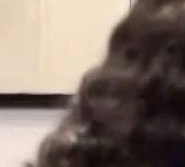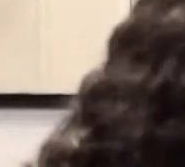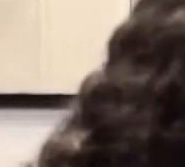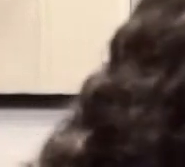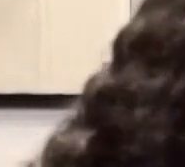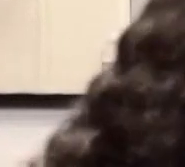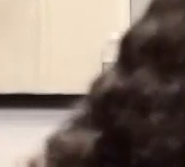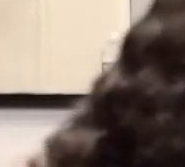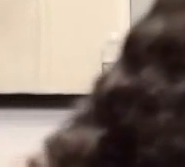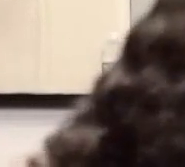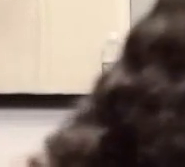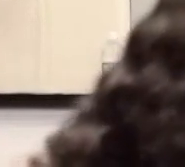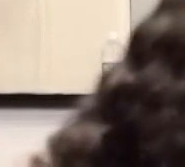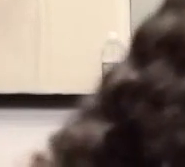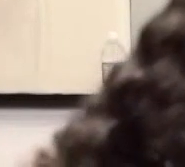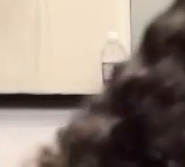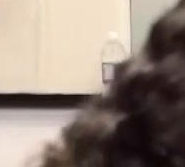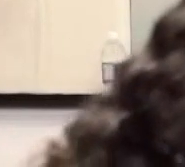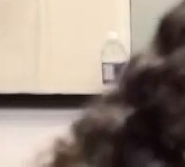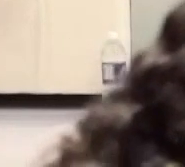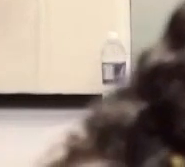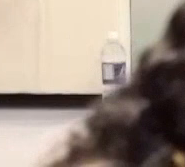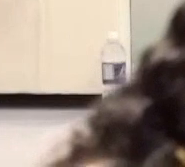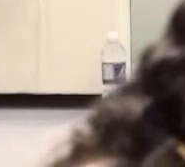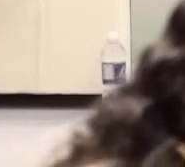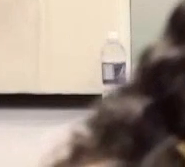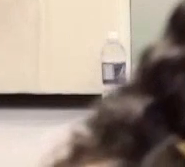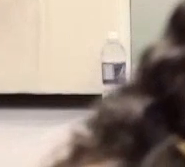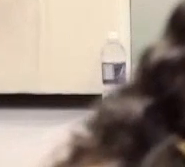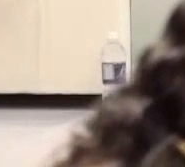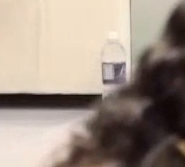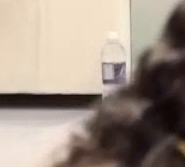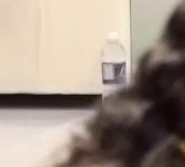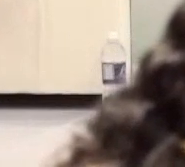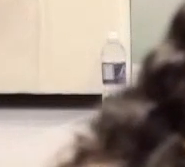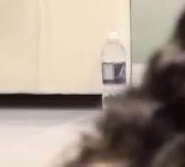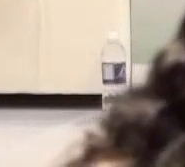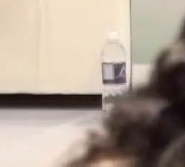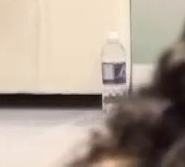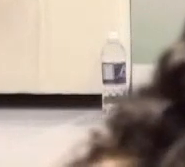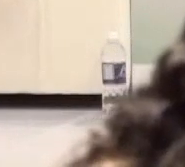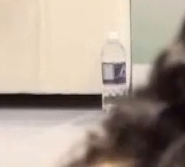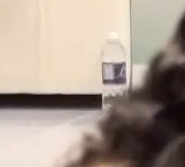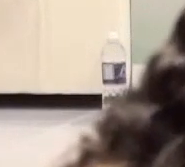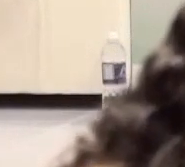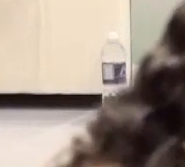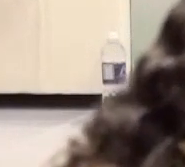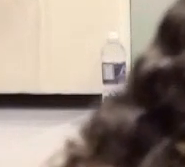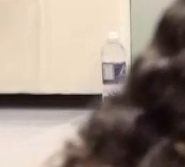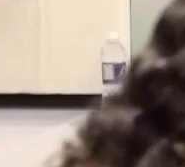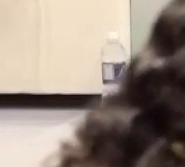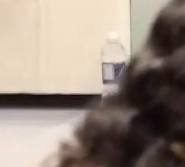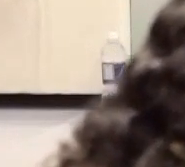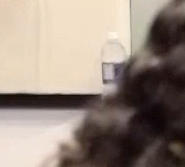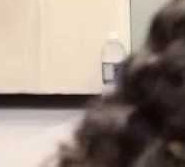session. Siobhan Crowley, who's the head of HIV at the Global Fund, and Karen Hatzold, who's the director of HIV and